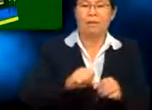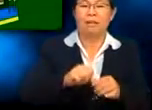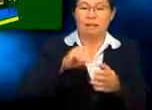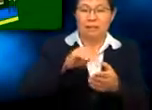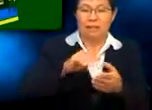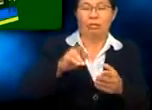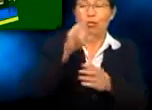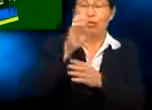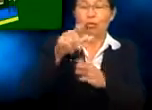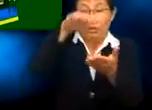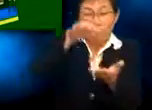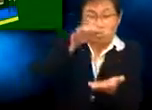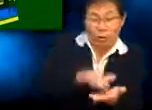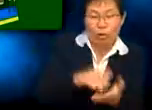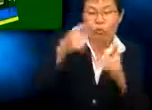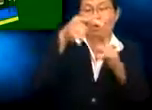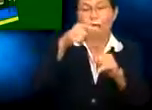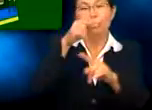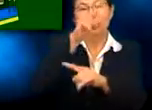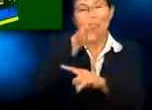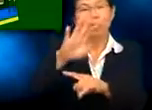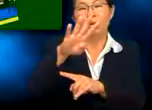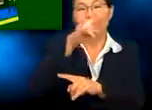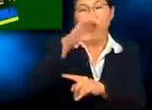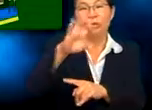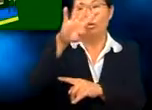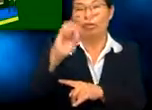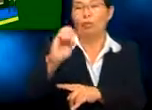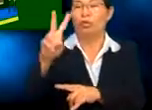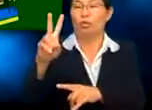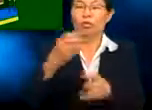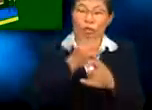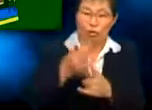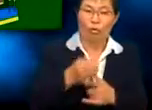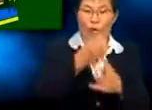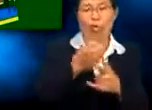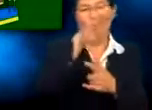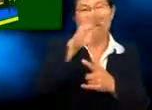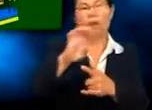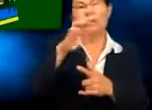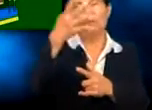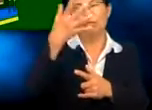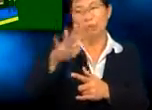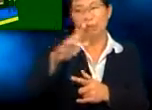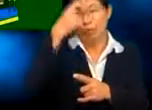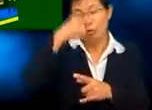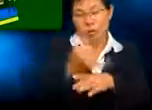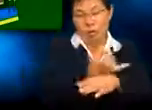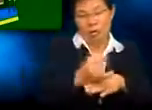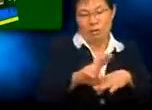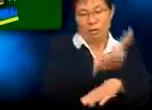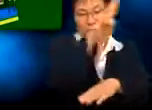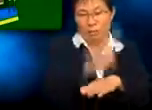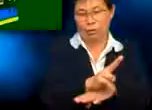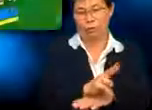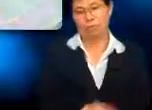to 240 volts for use at home or 415 volts for industrial